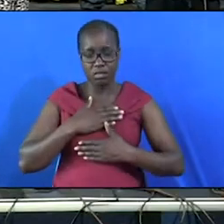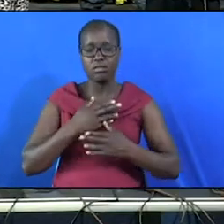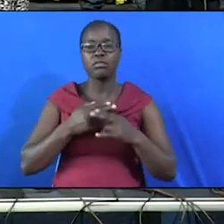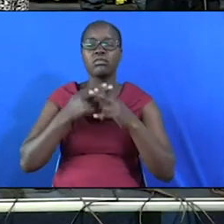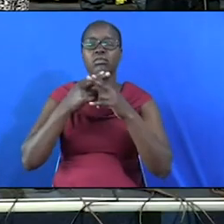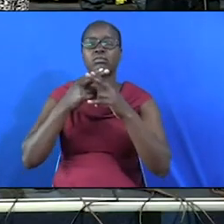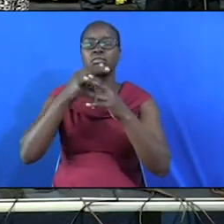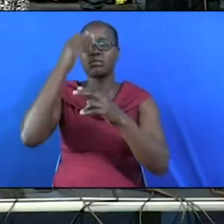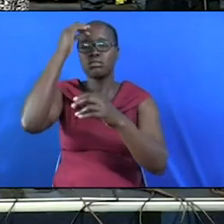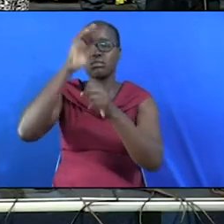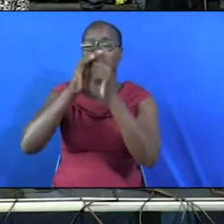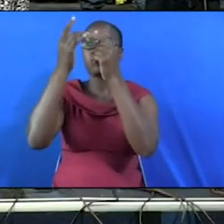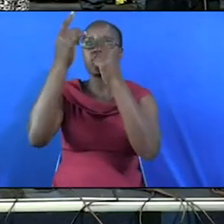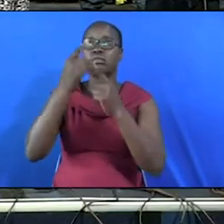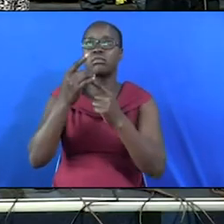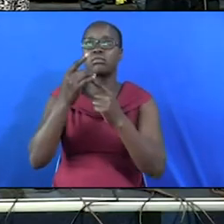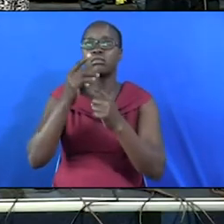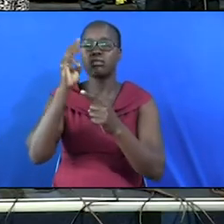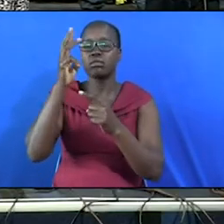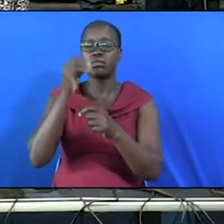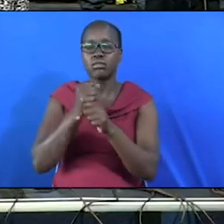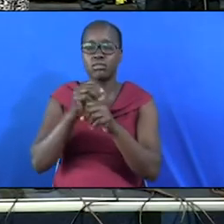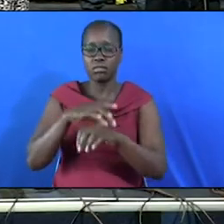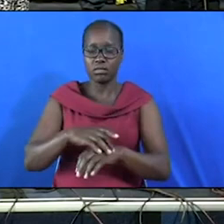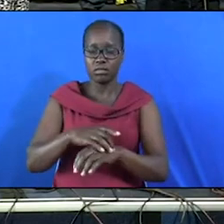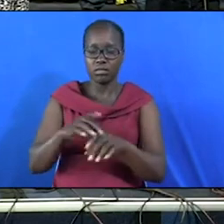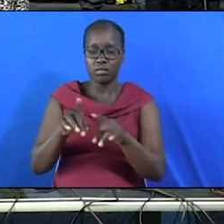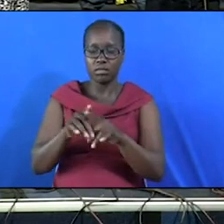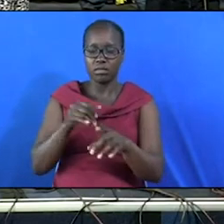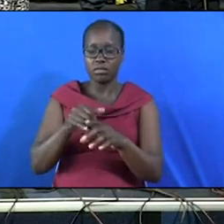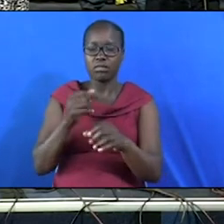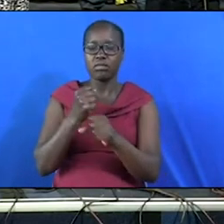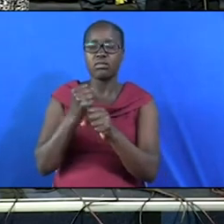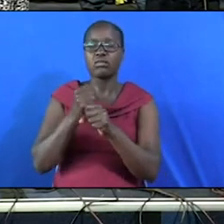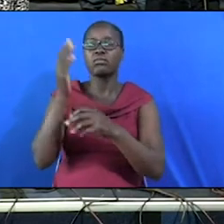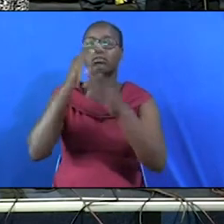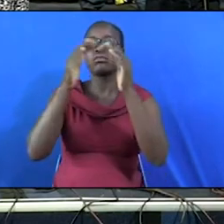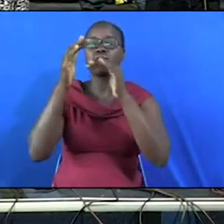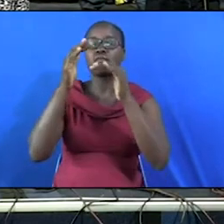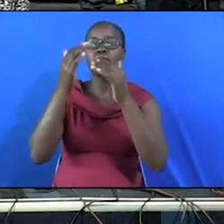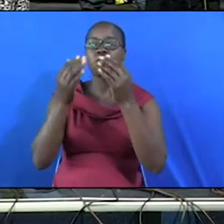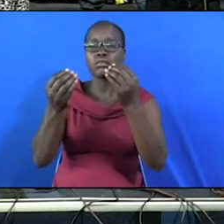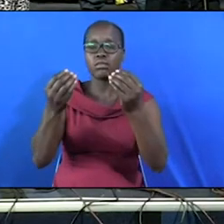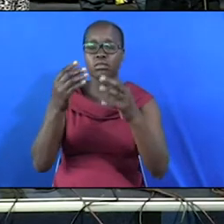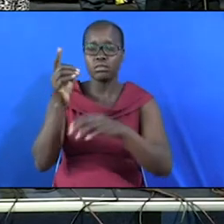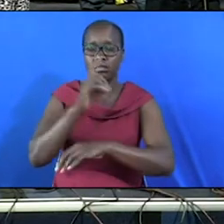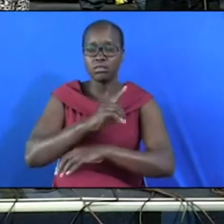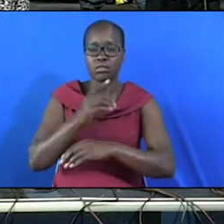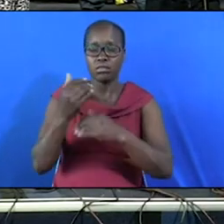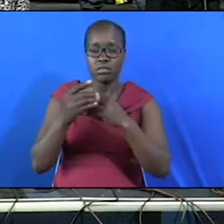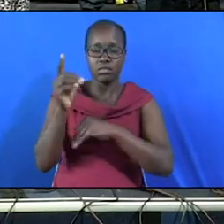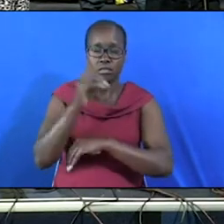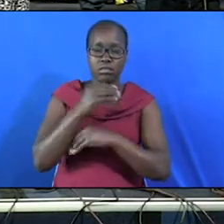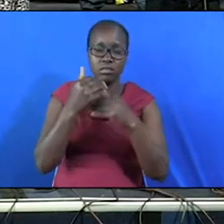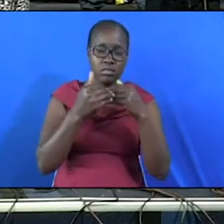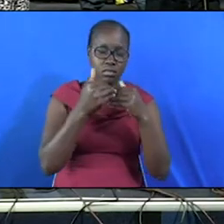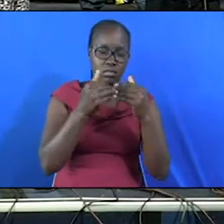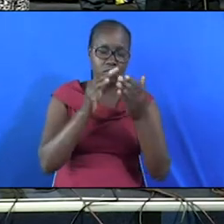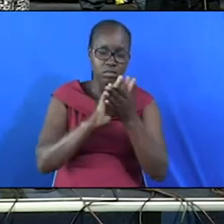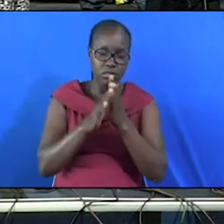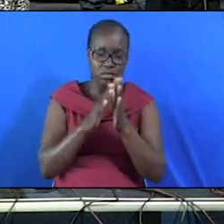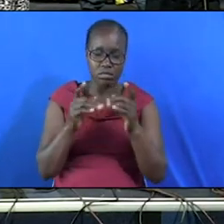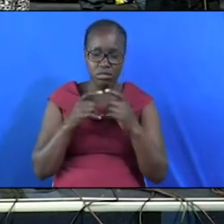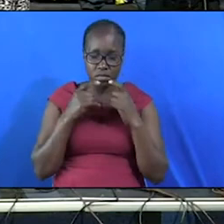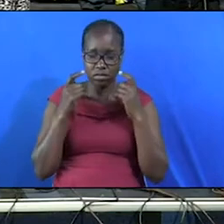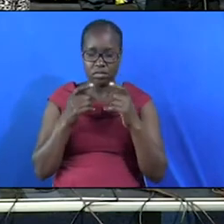hallowed be thy name. Thy kingdom come, thy will be done on earth as it is in heaven. Give us this day our daily bread,